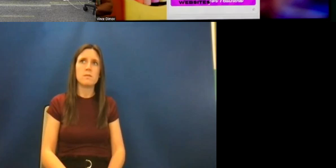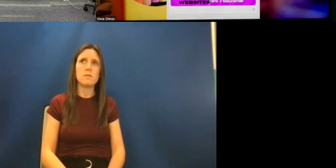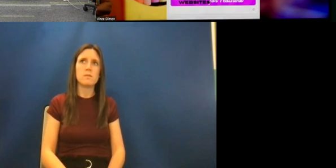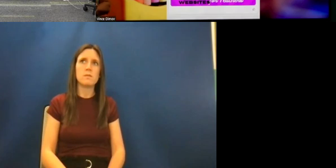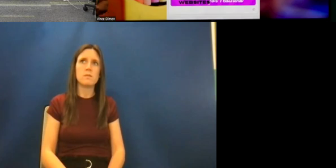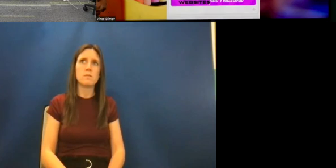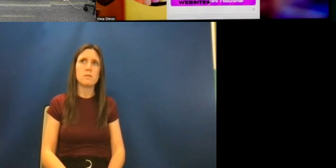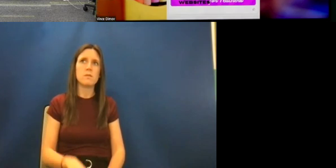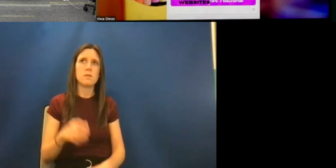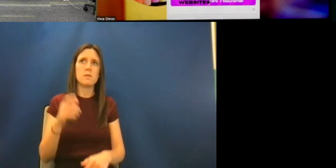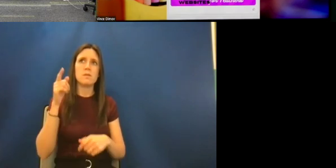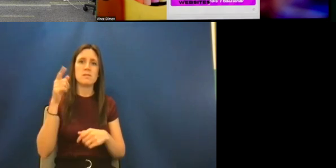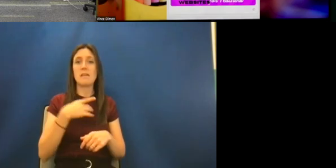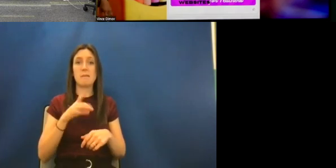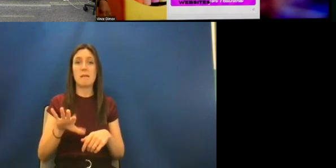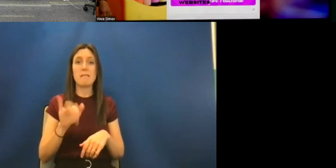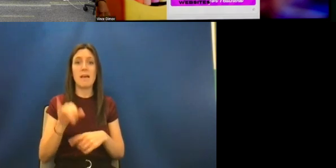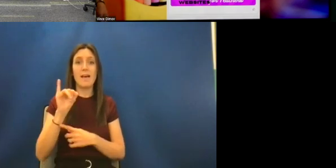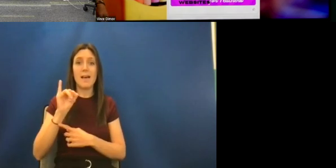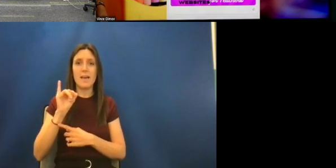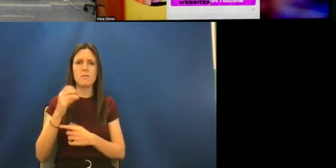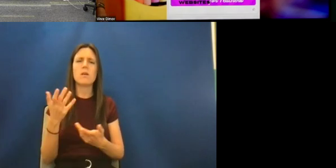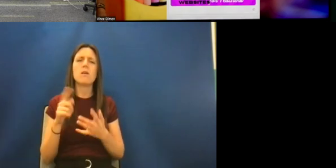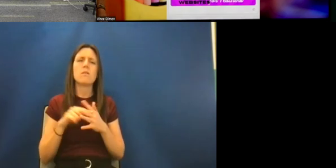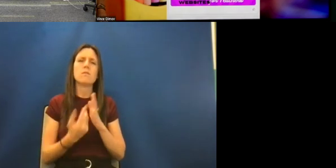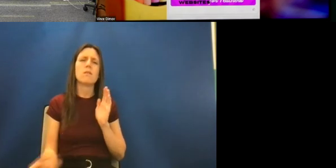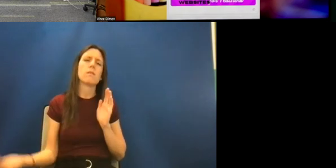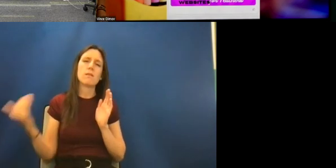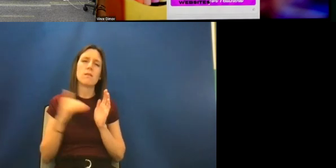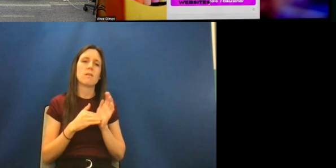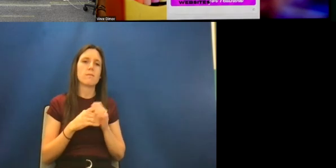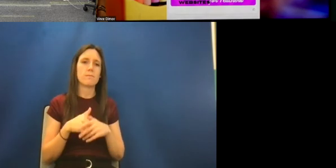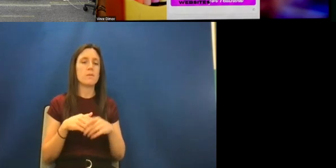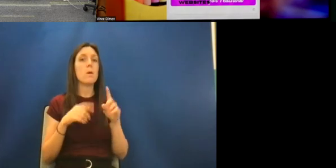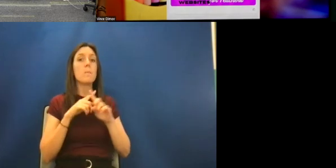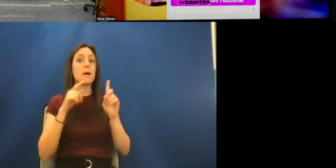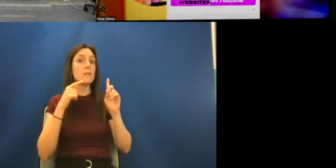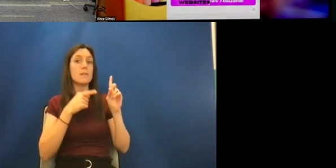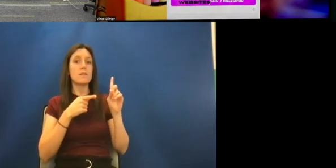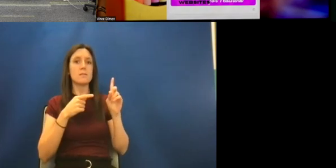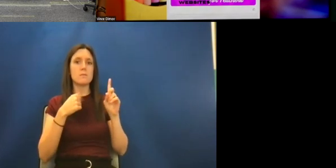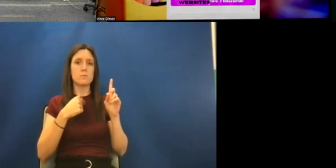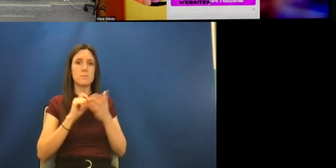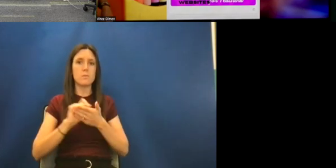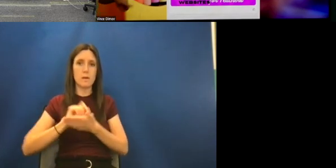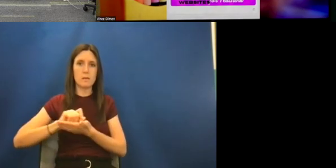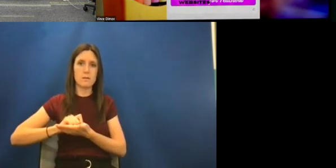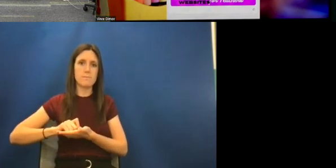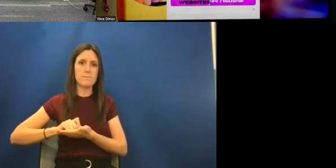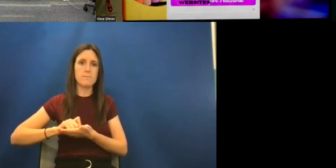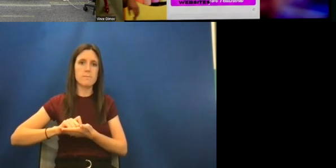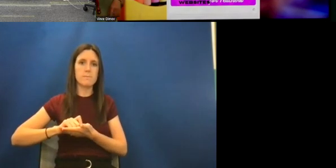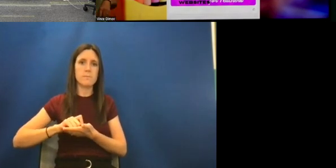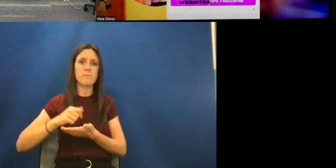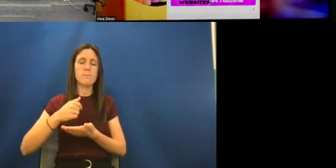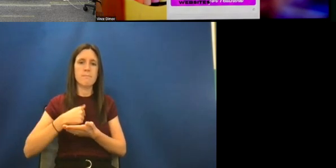all over. Like, No. But that was me, that's a goofy video. But that was me writing there, Heidi. That's